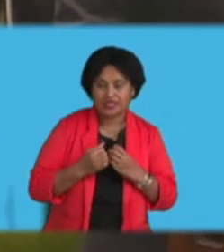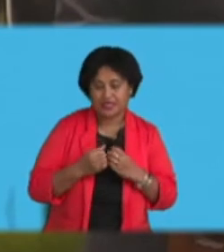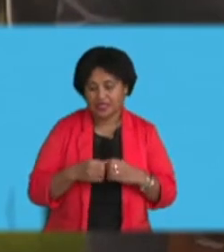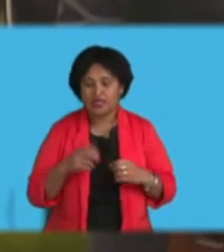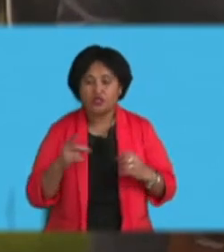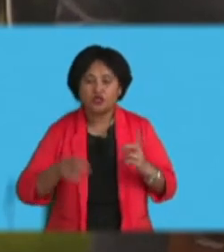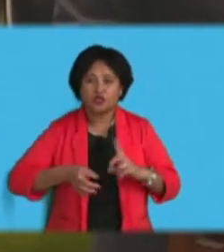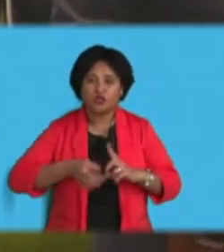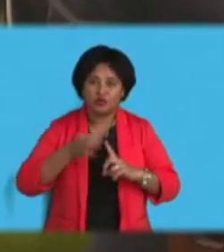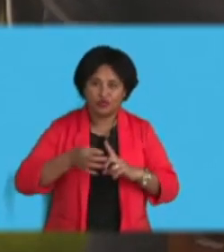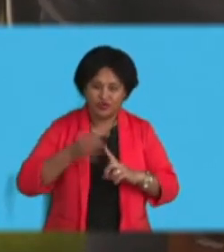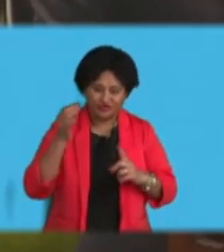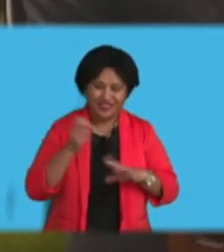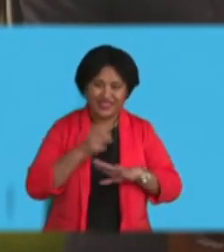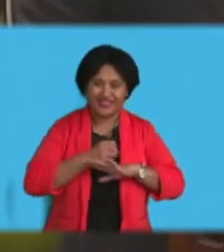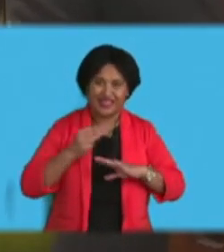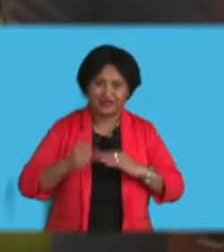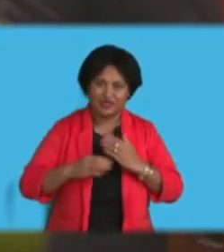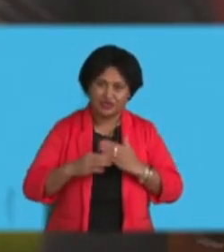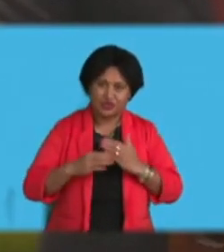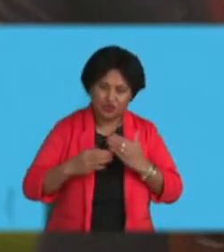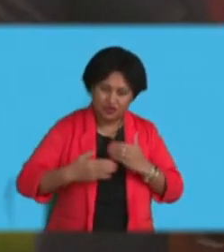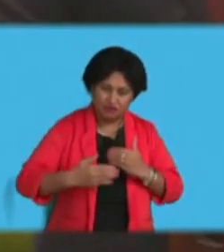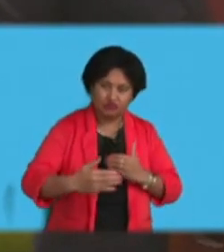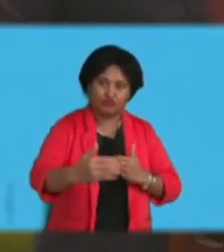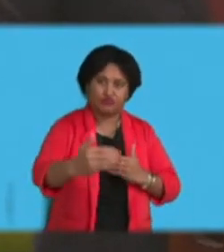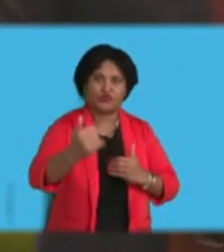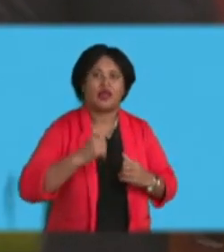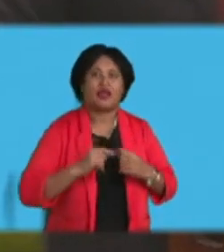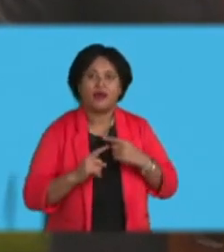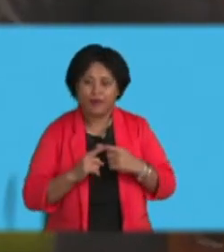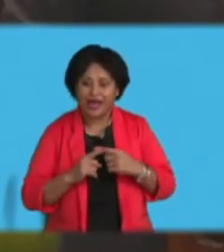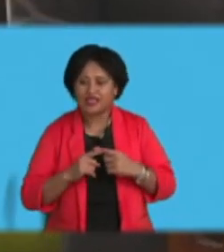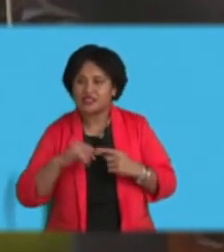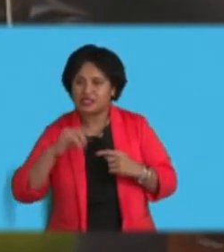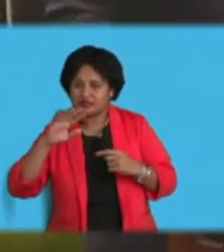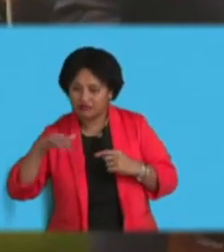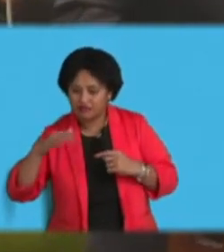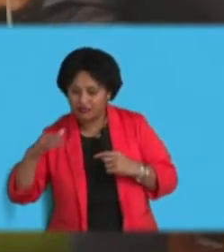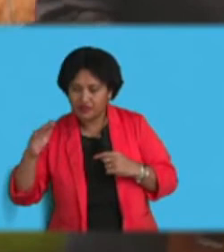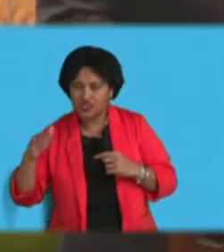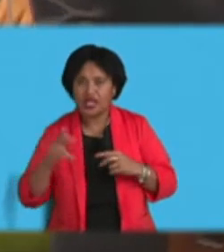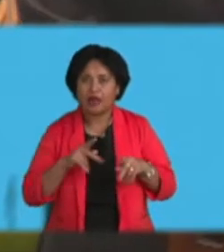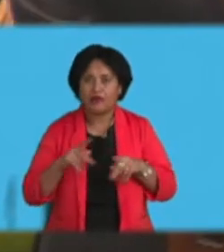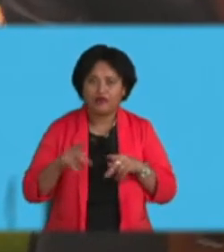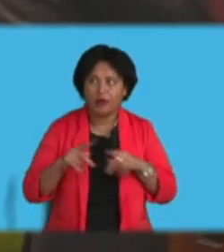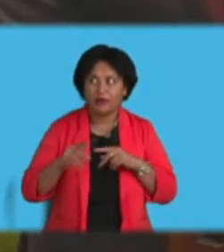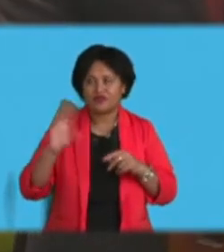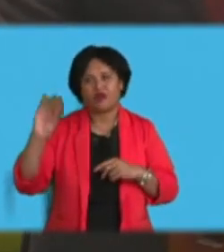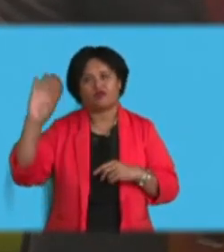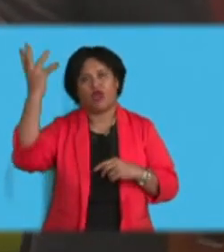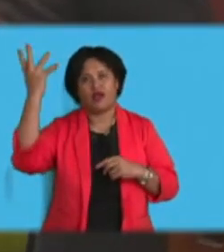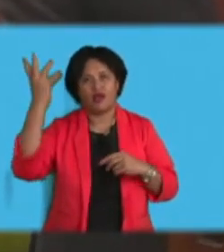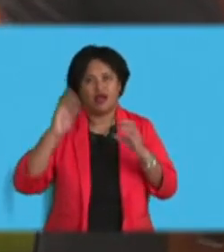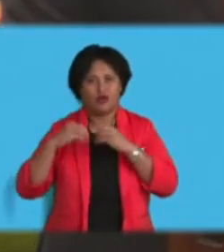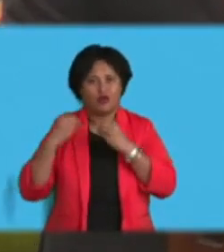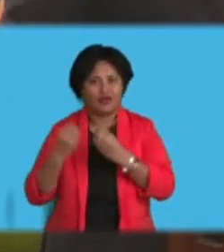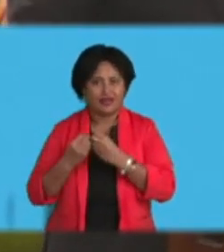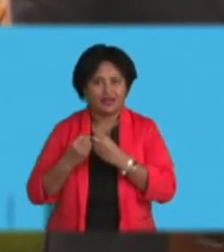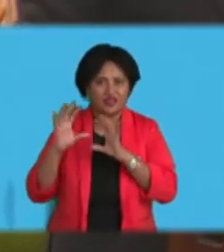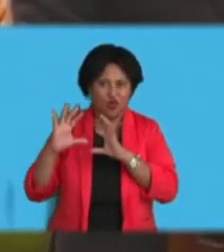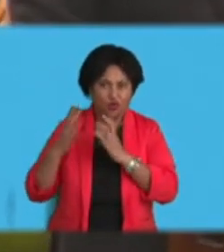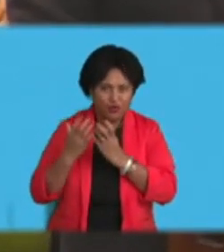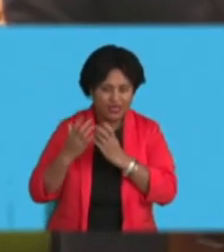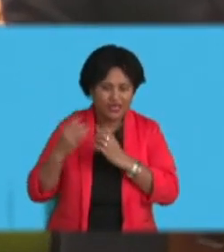governance continuity, and regular evaluation of board performance by third parties. The institutions must focus their strategies